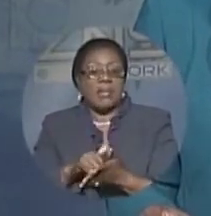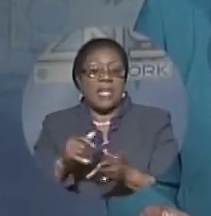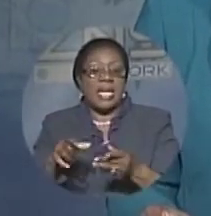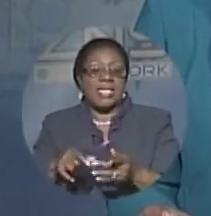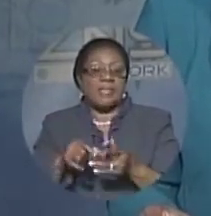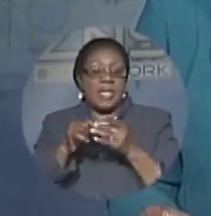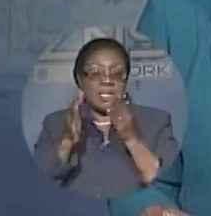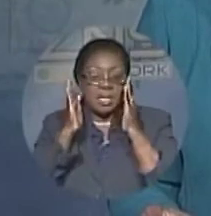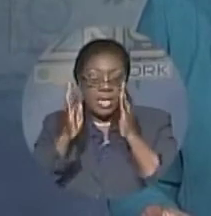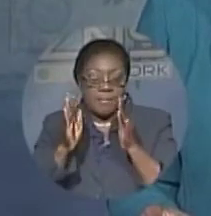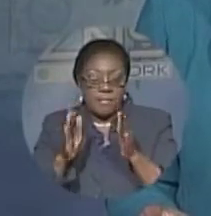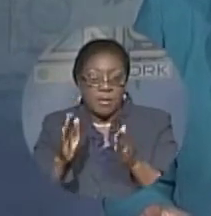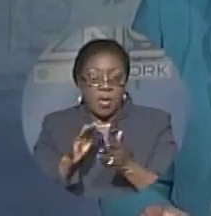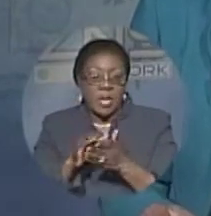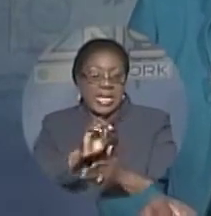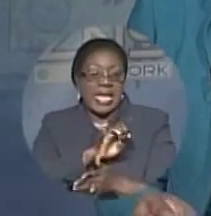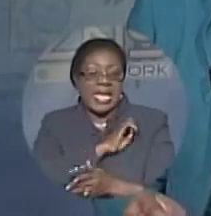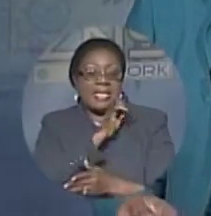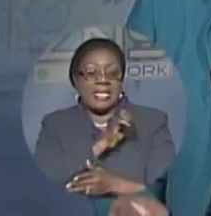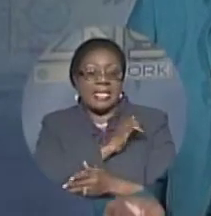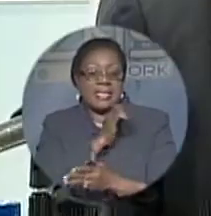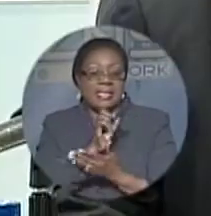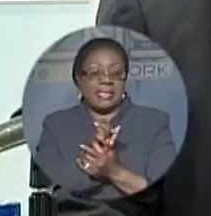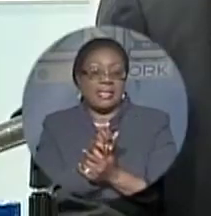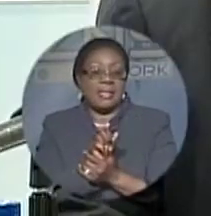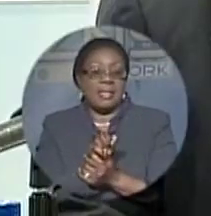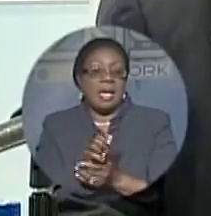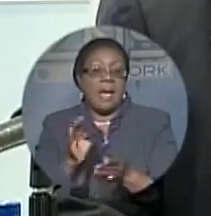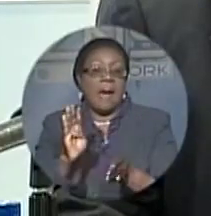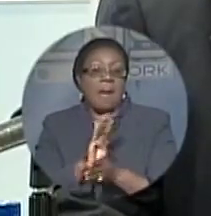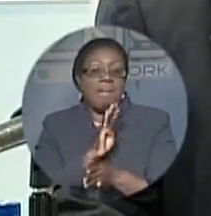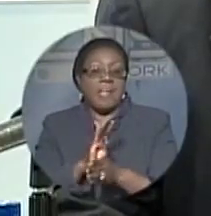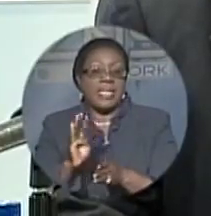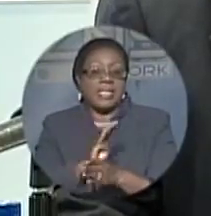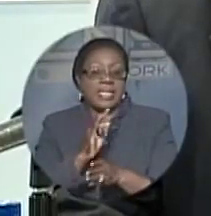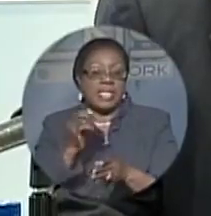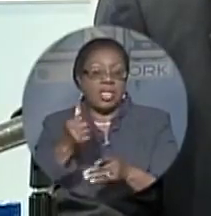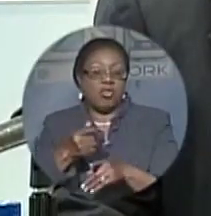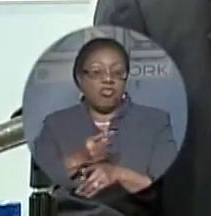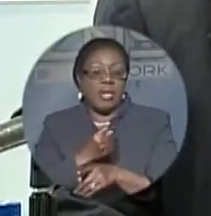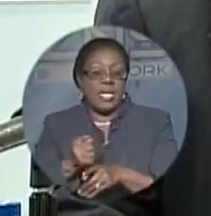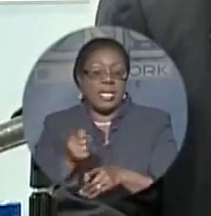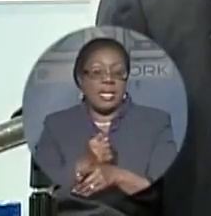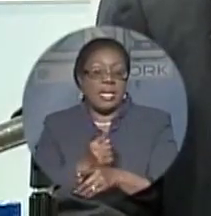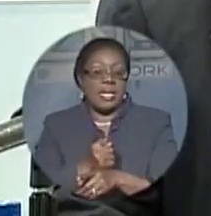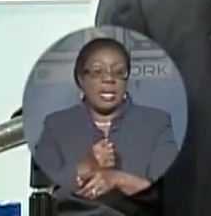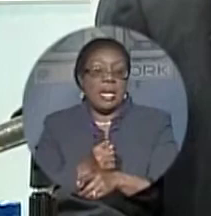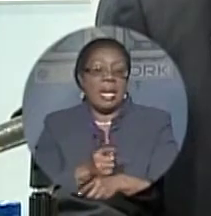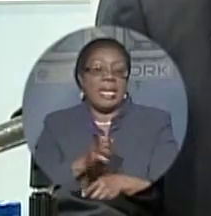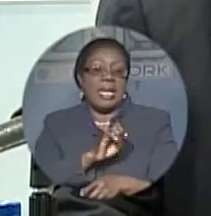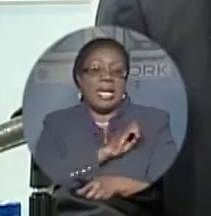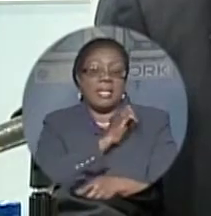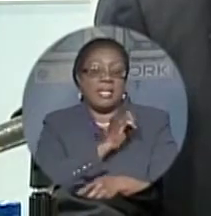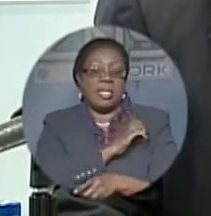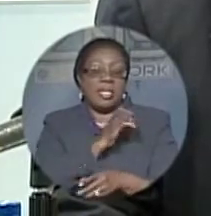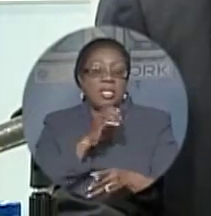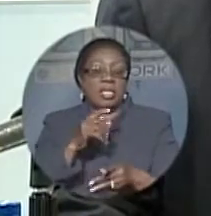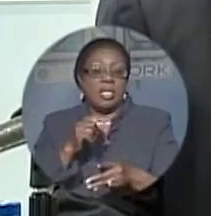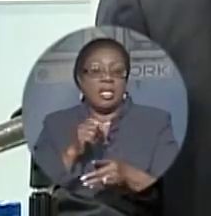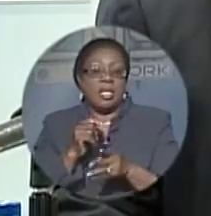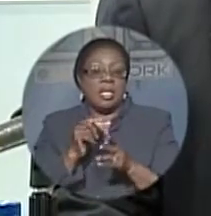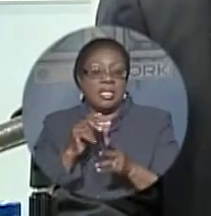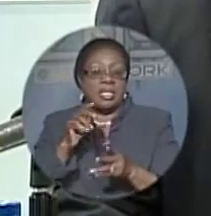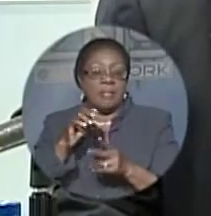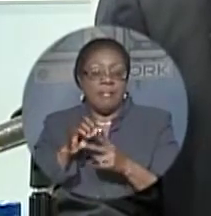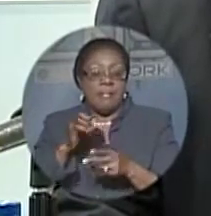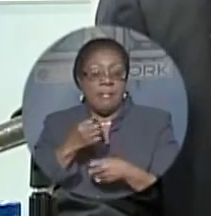emphasis on ethics. Day business ethics is designed to foster ethical decision-making in students as